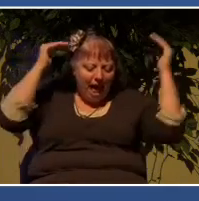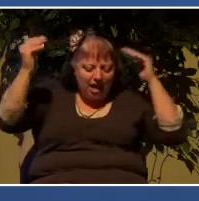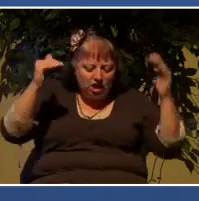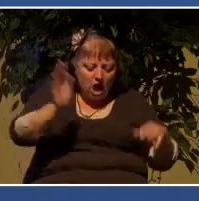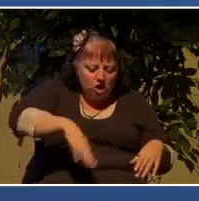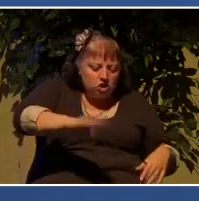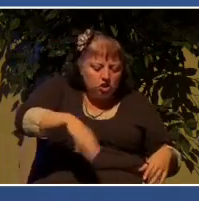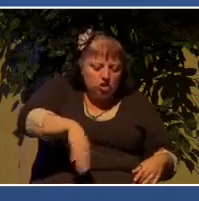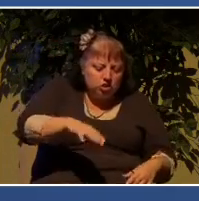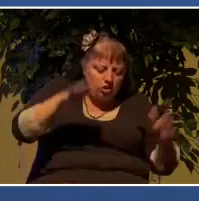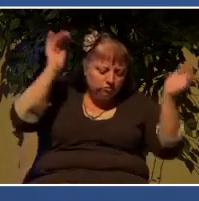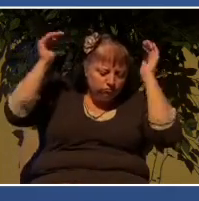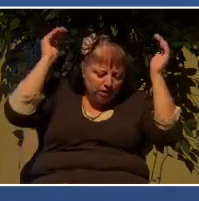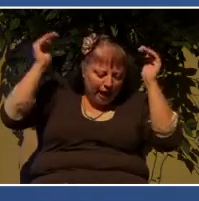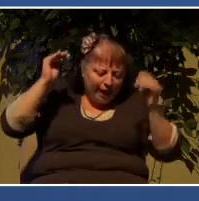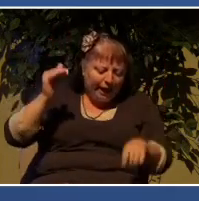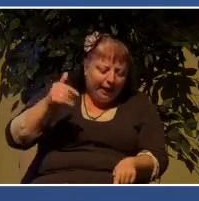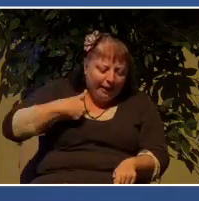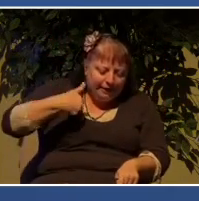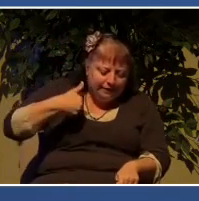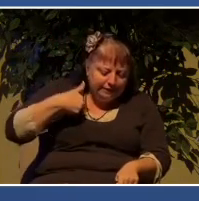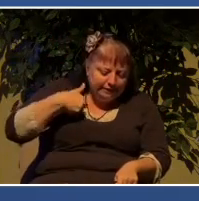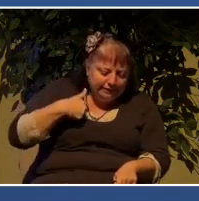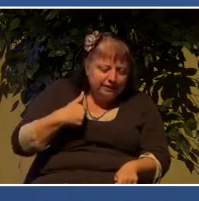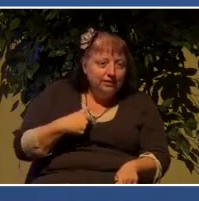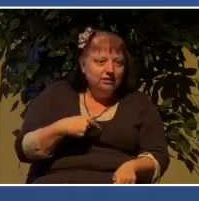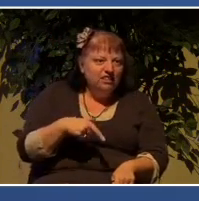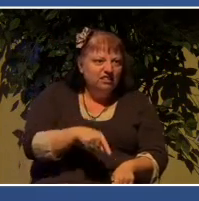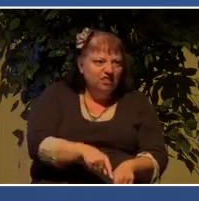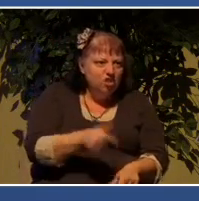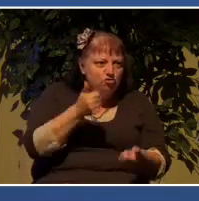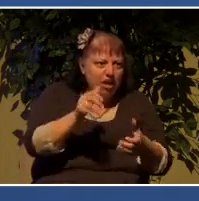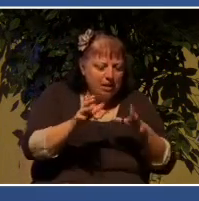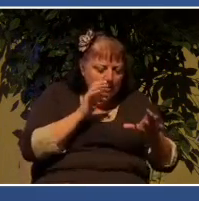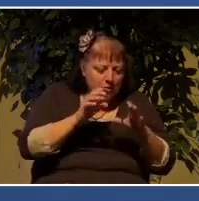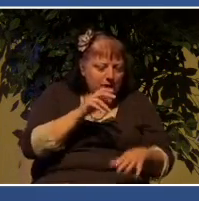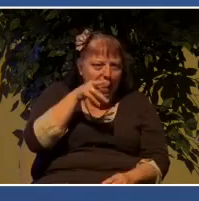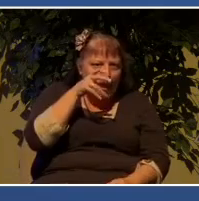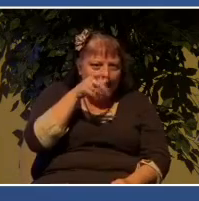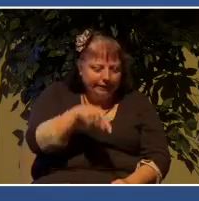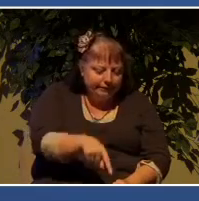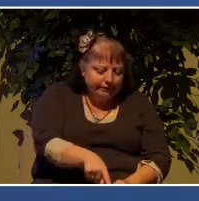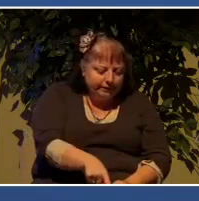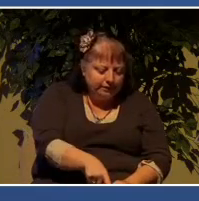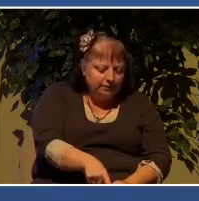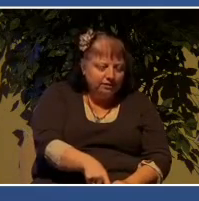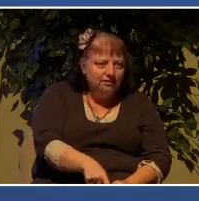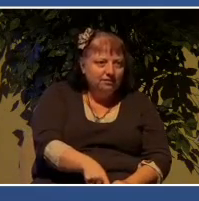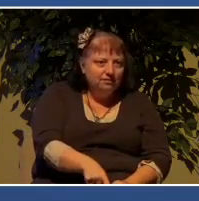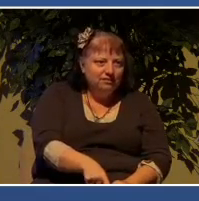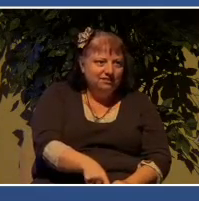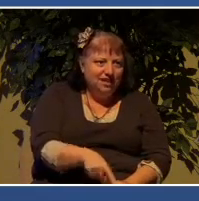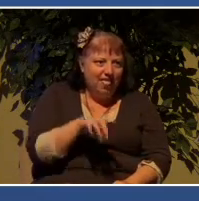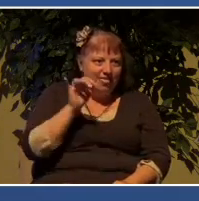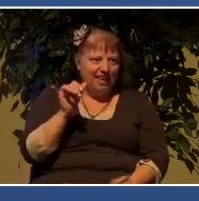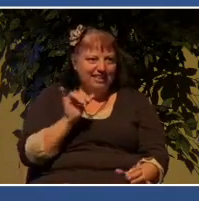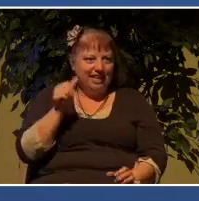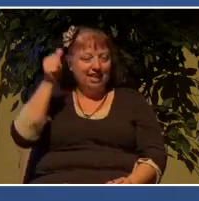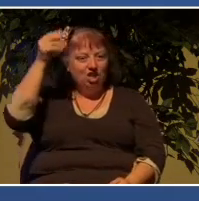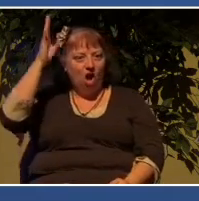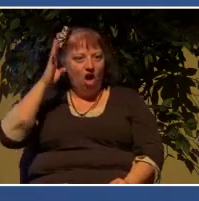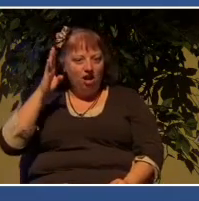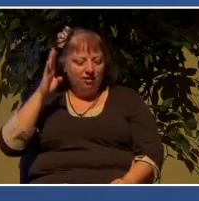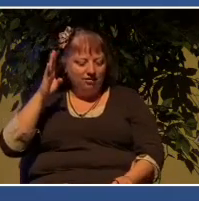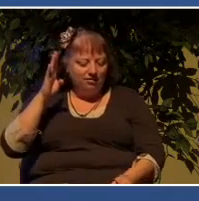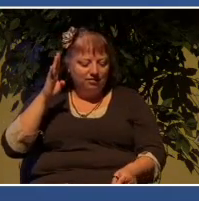And spiritual gifts are God's way of trying to get at that. But how much better when you stand fully in